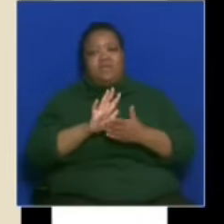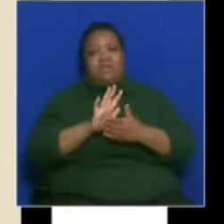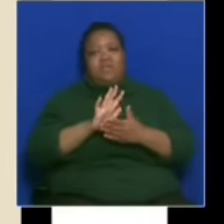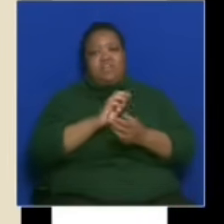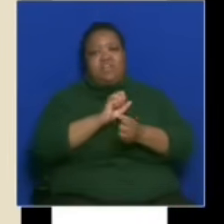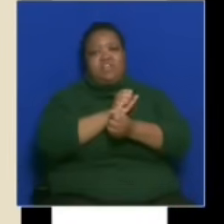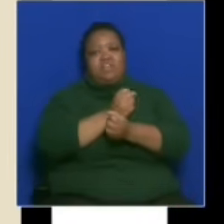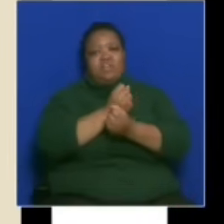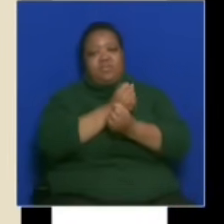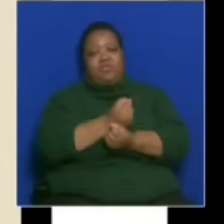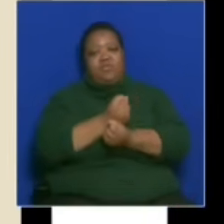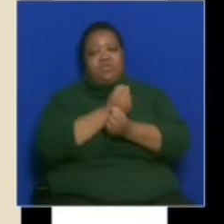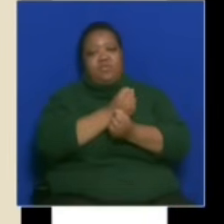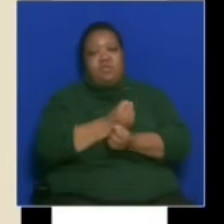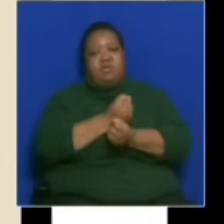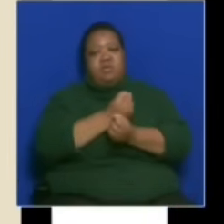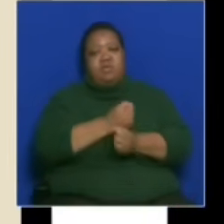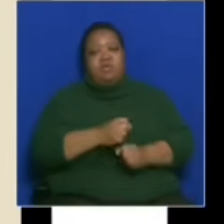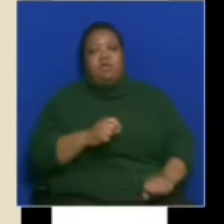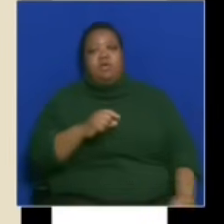that's gold leaf,